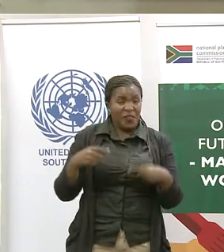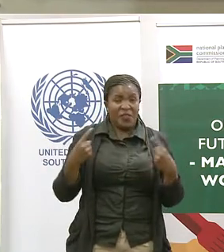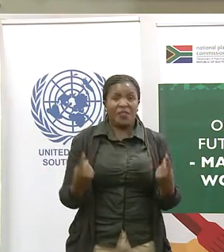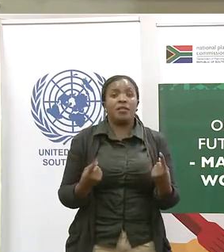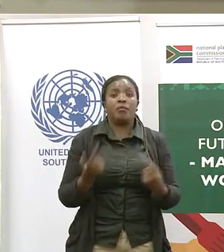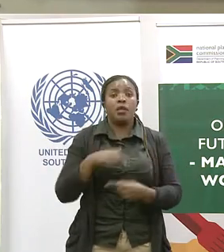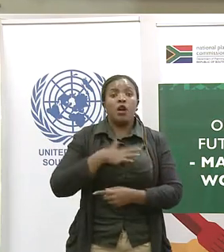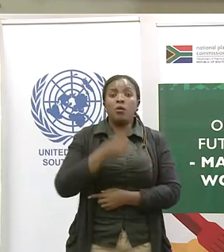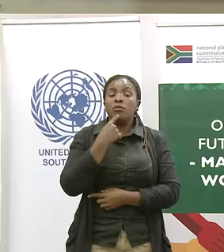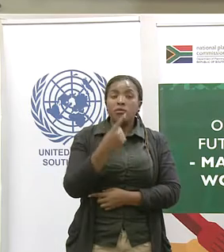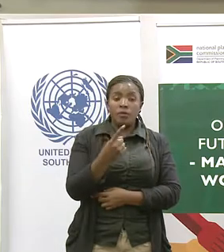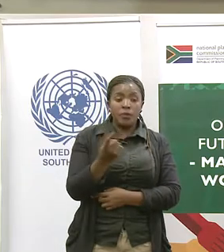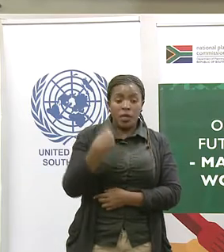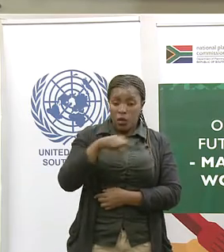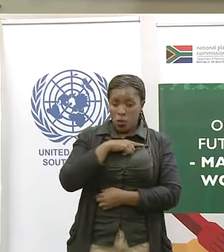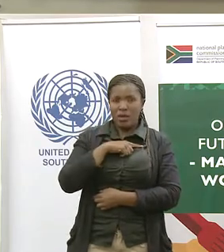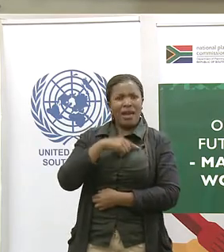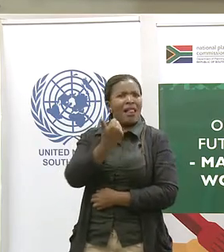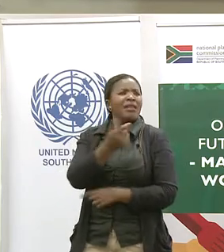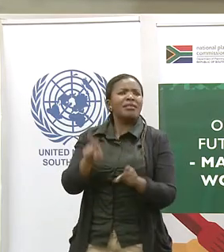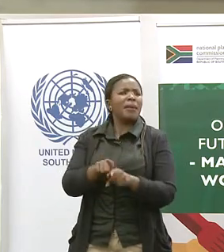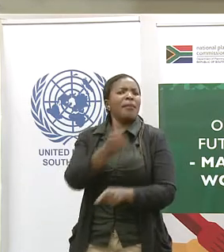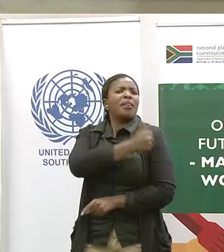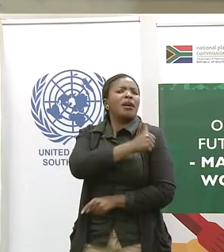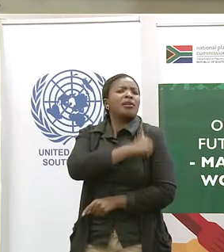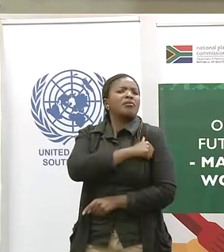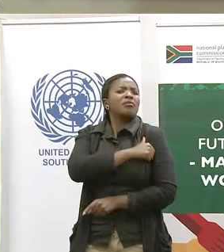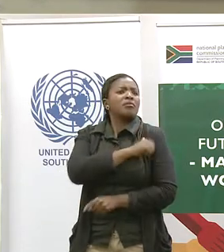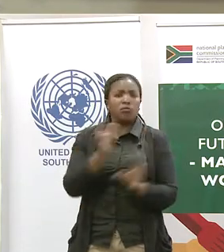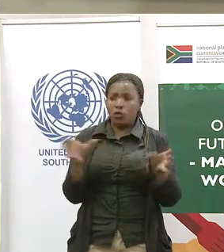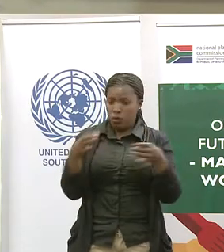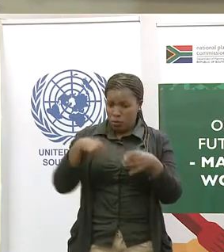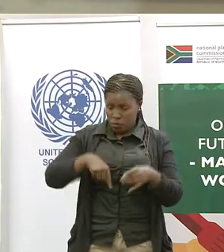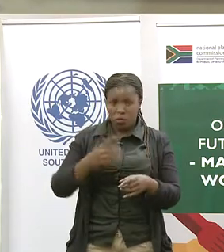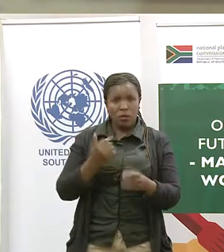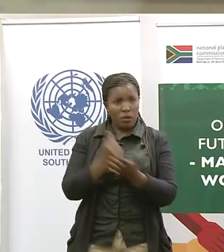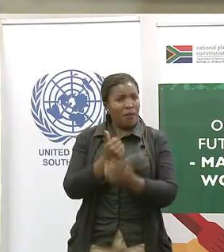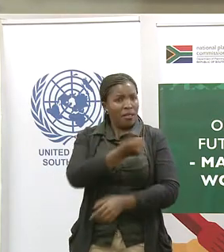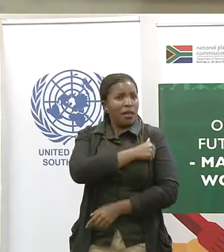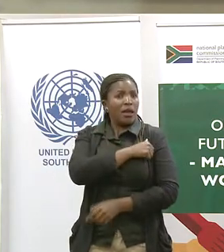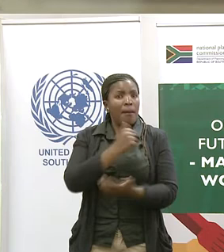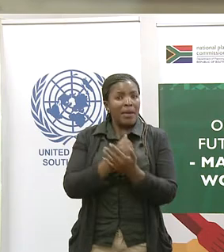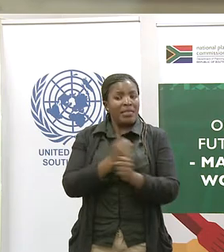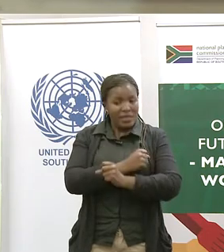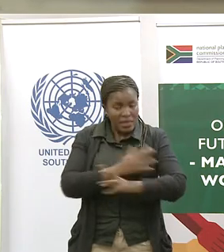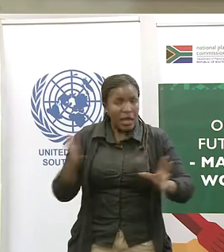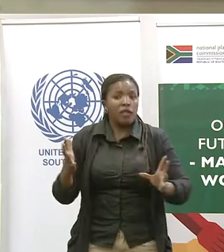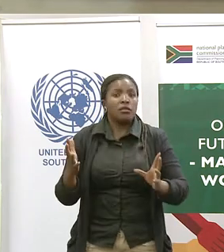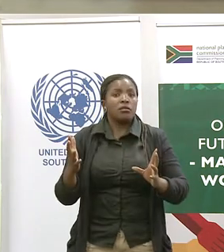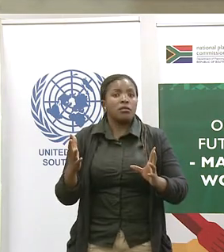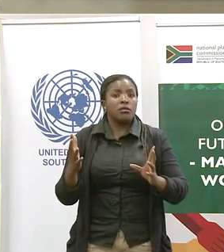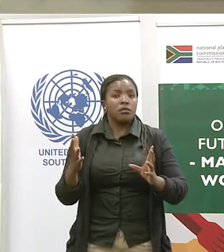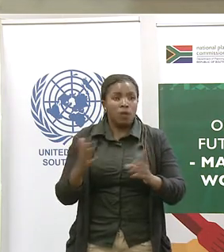say we are privileged. Let's start a social revolution. Let us understand that poverty is one of the major problems we